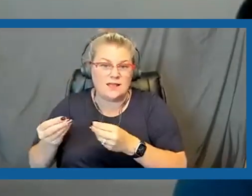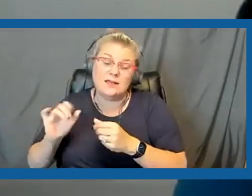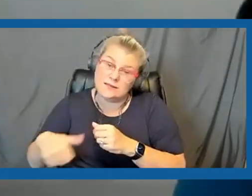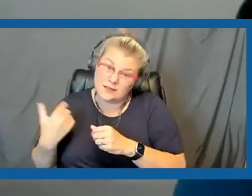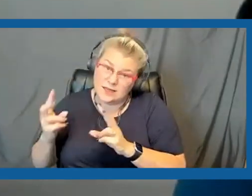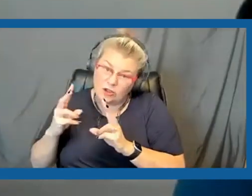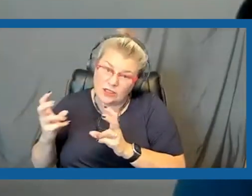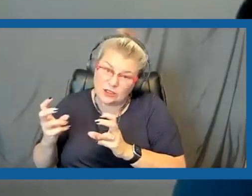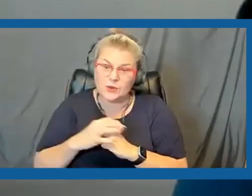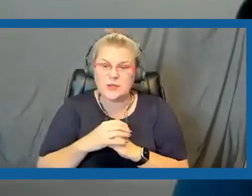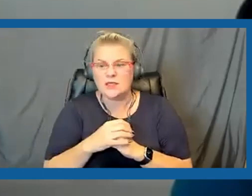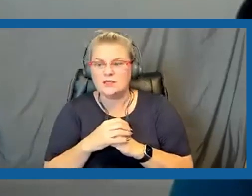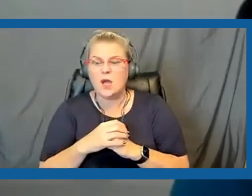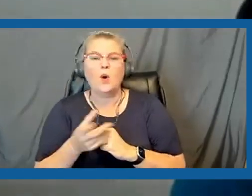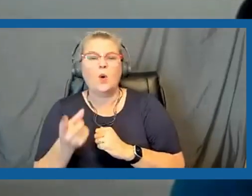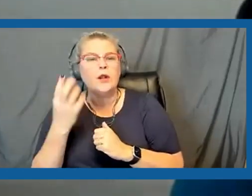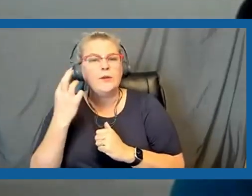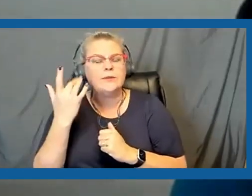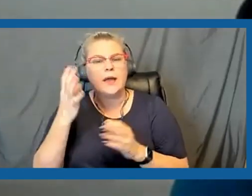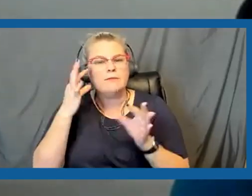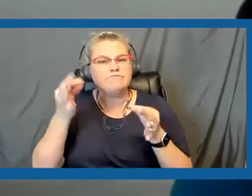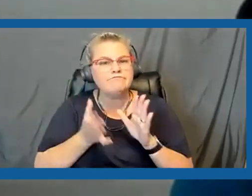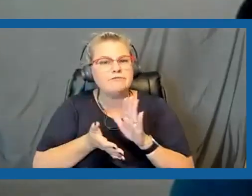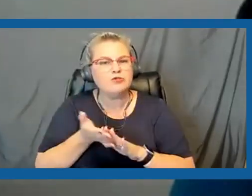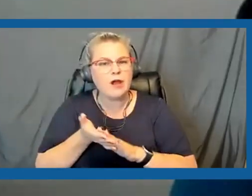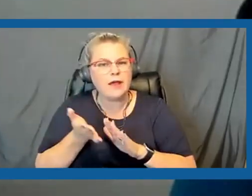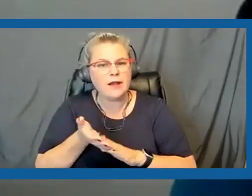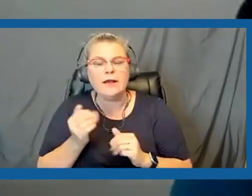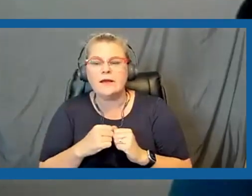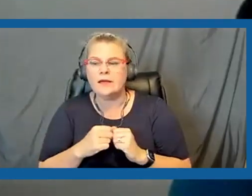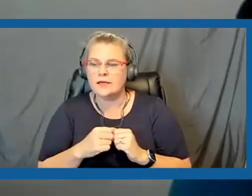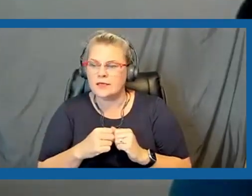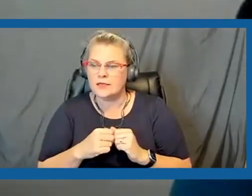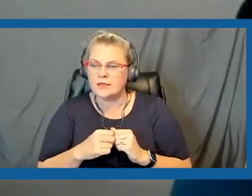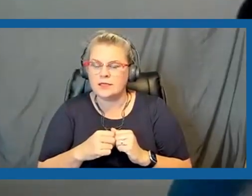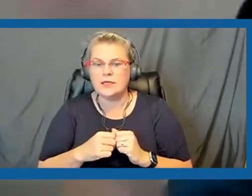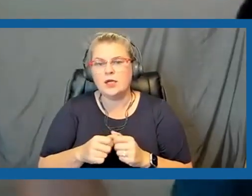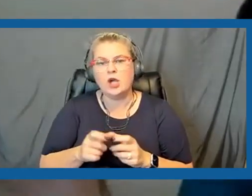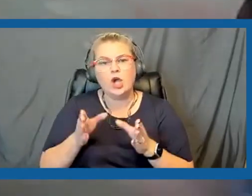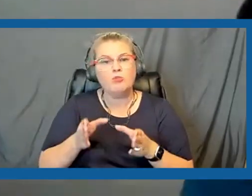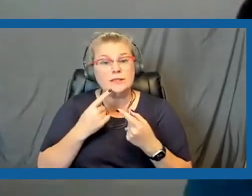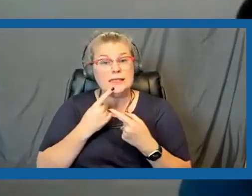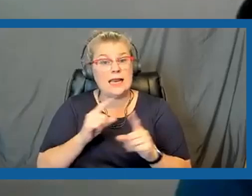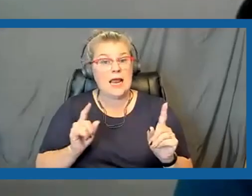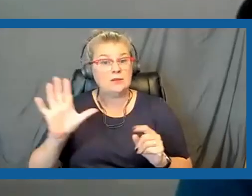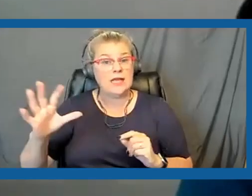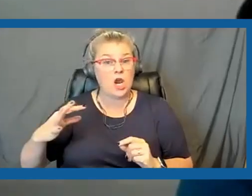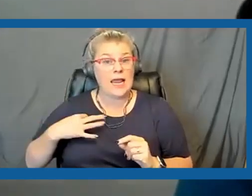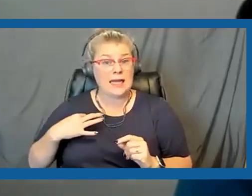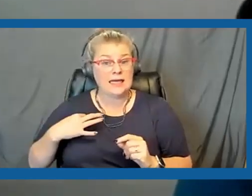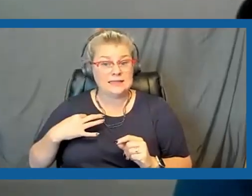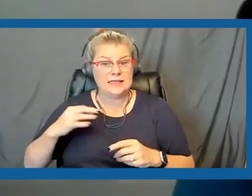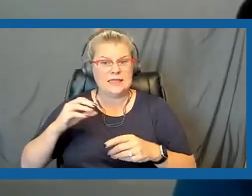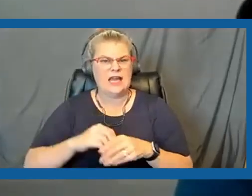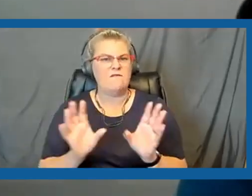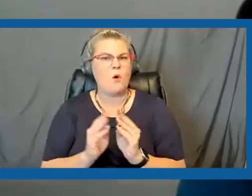So one of the reasons why I ran, though, was because an individual announced their candidacy in a